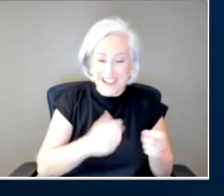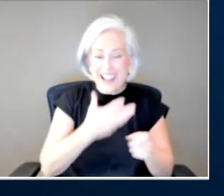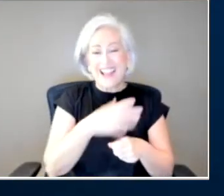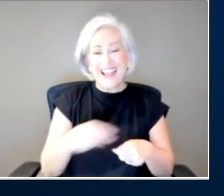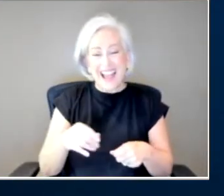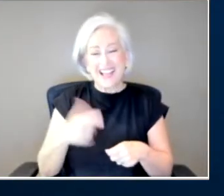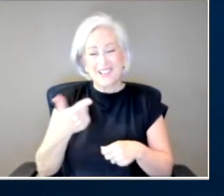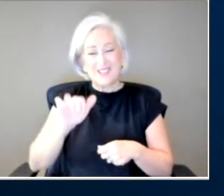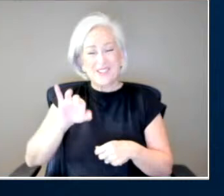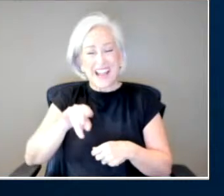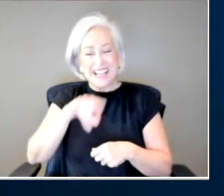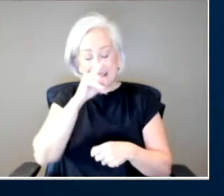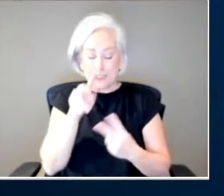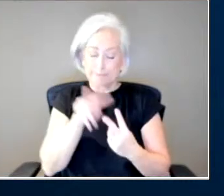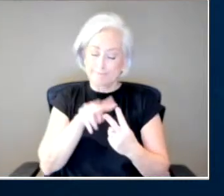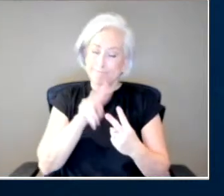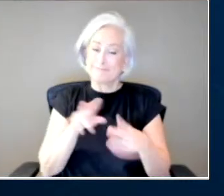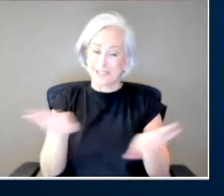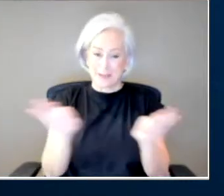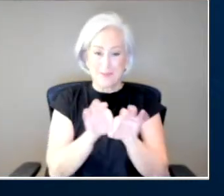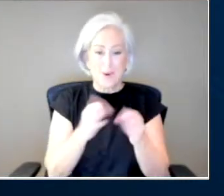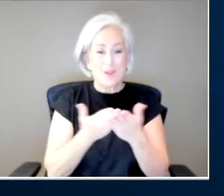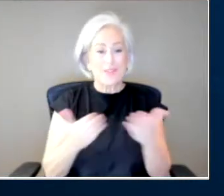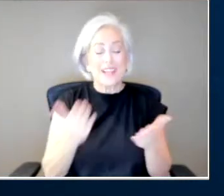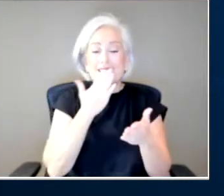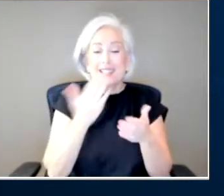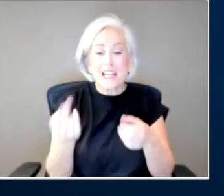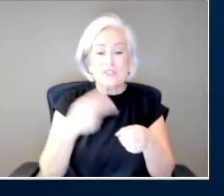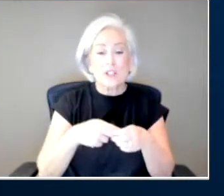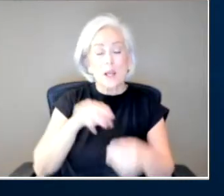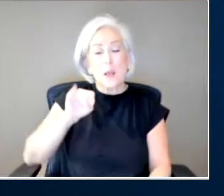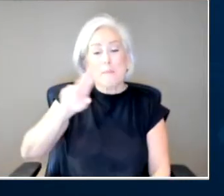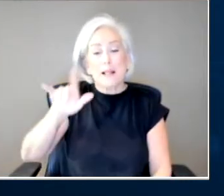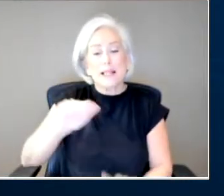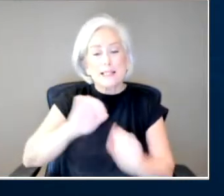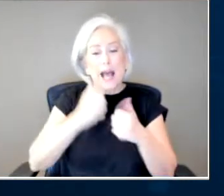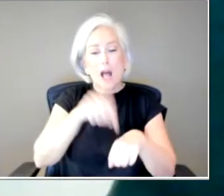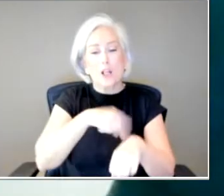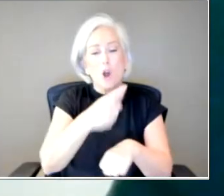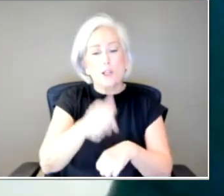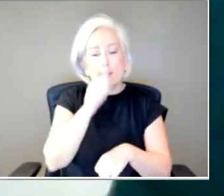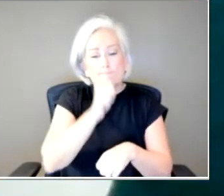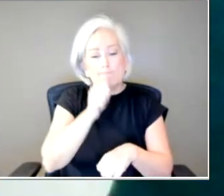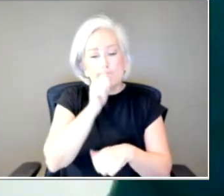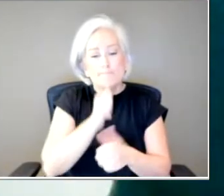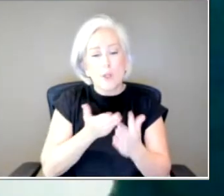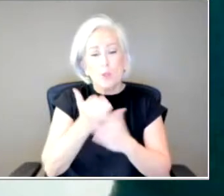us. Melissa, how long have you been living with this knee pain?